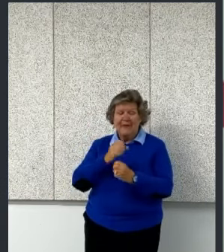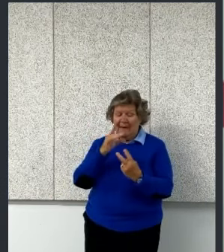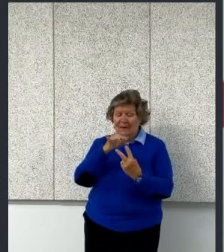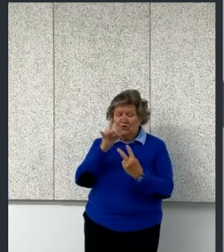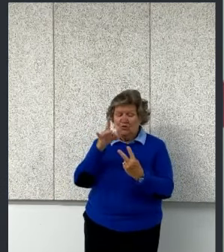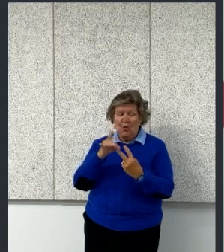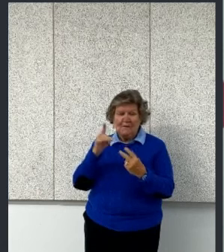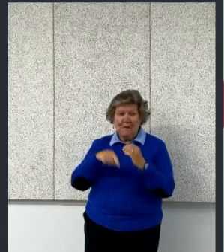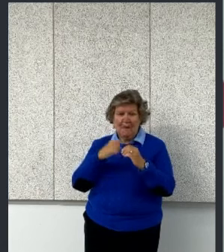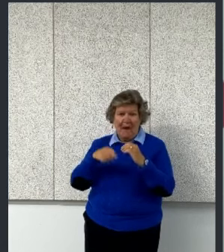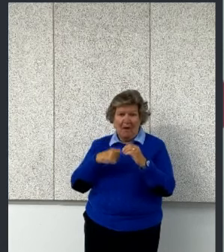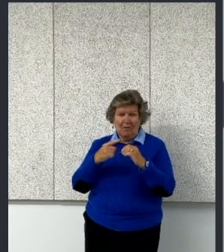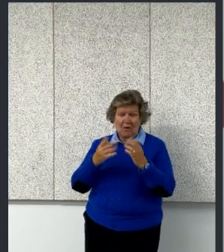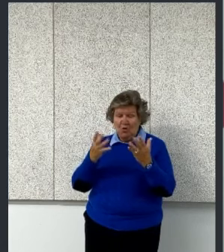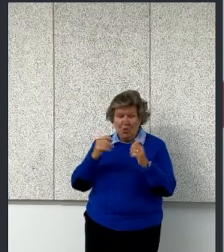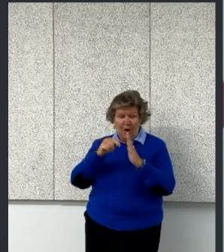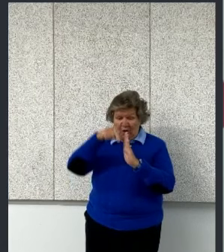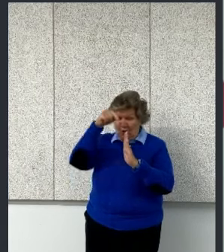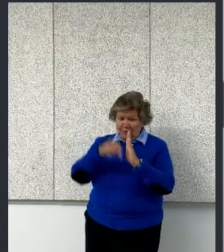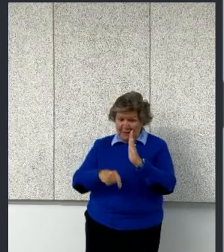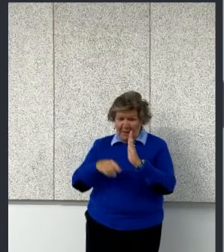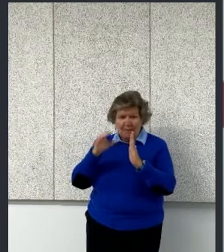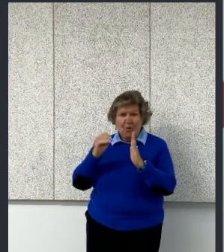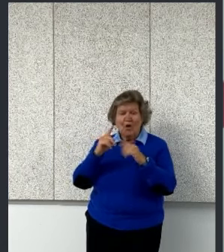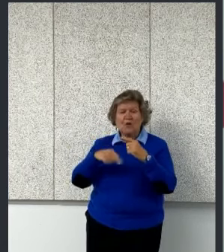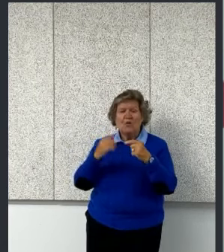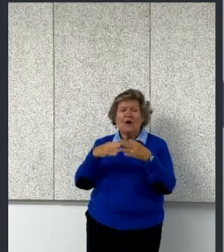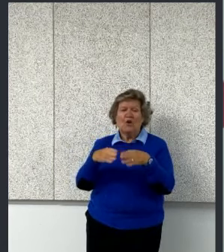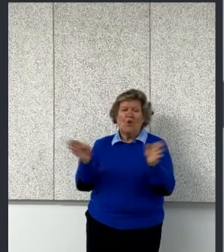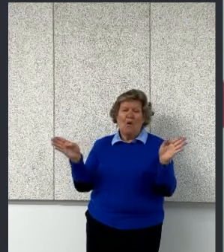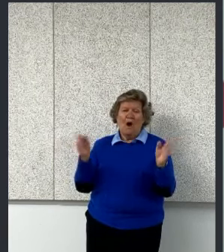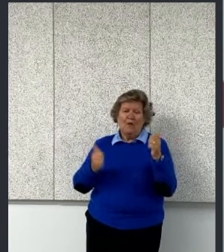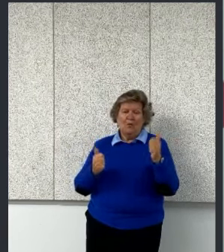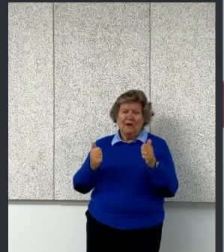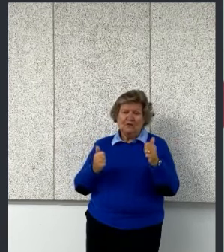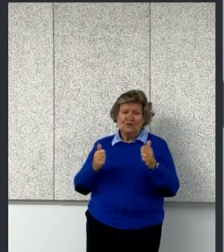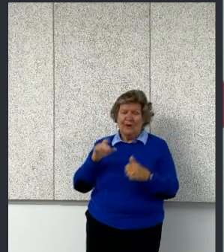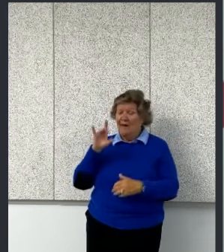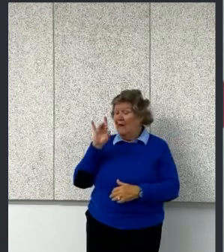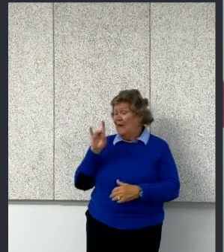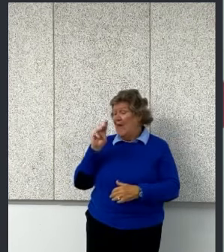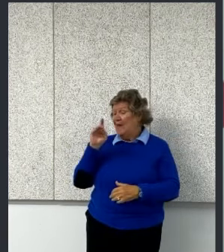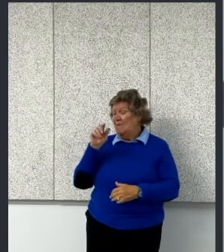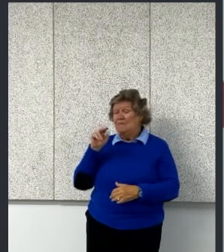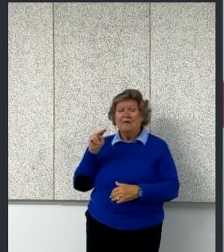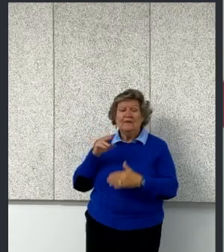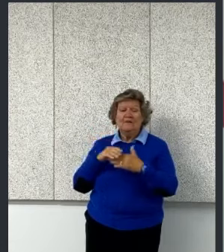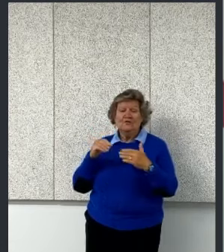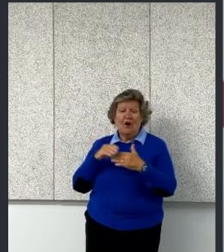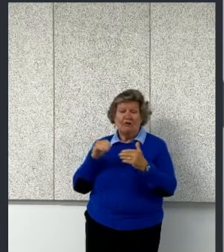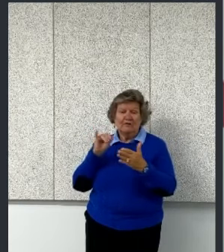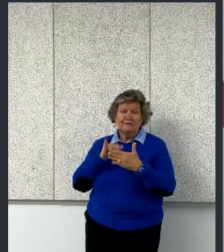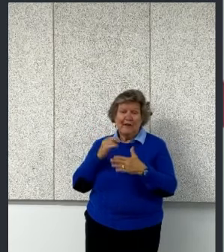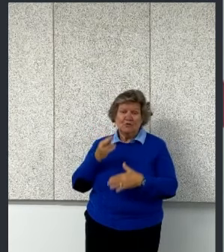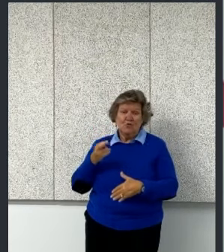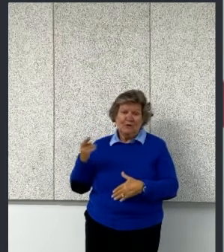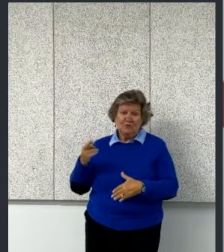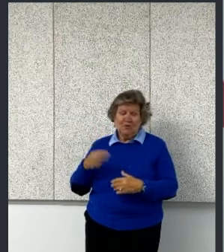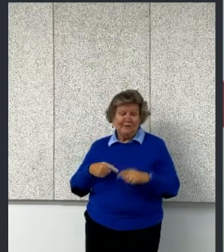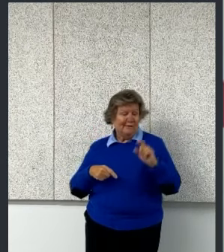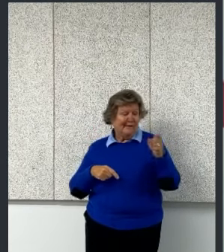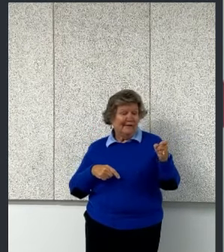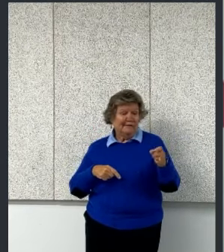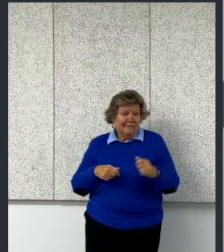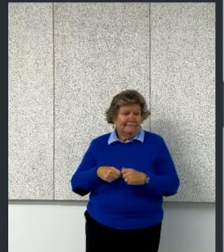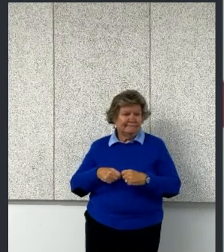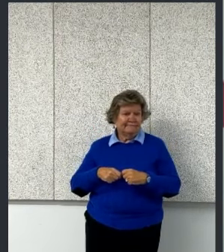breadth. Mm-hmm. So and as much money as $38 million is, it's still a finite resource. Mm-hmm. So there still comes a